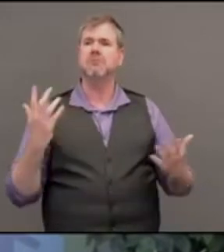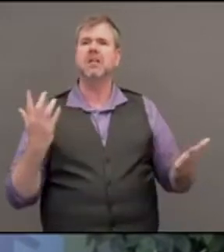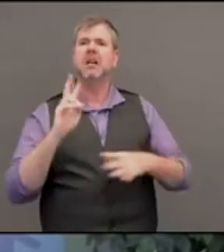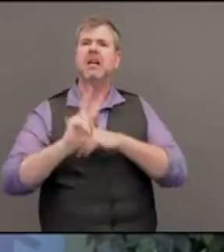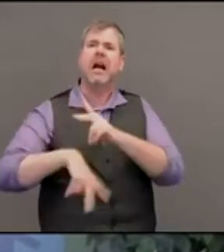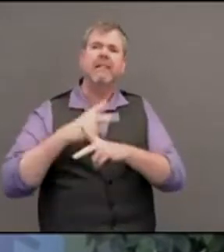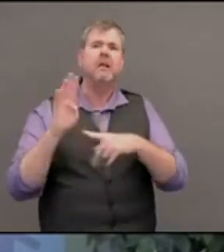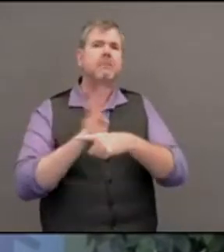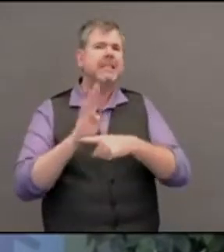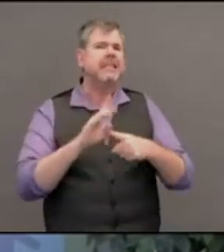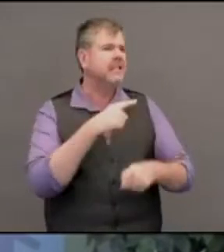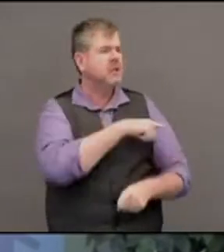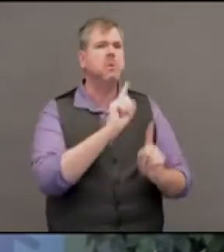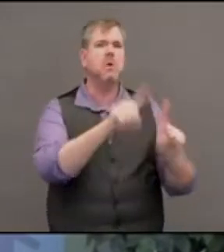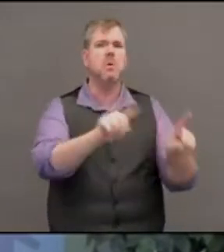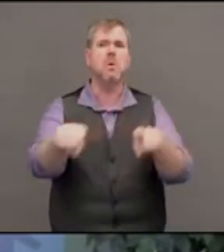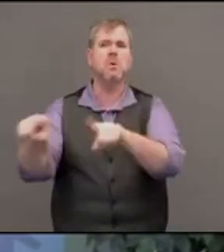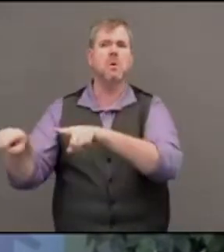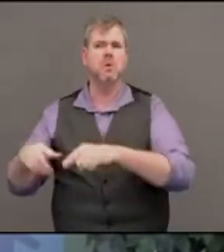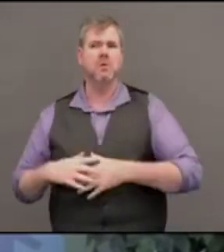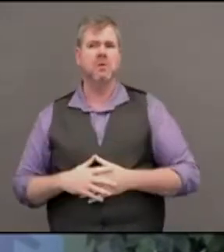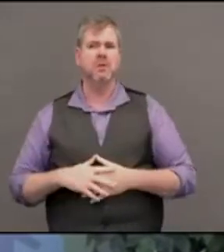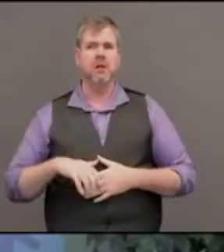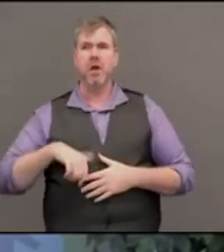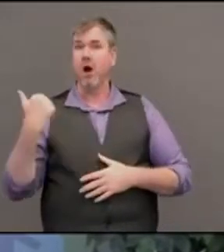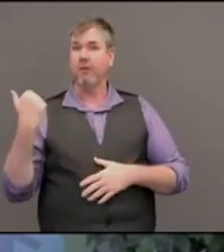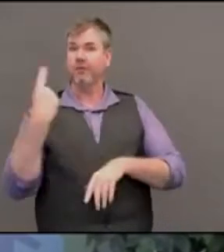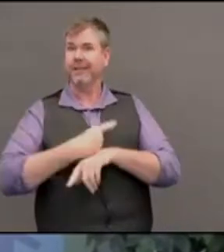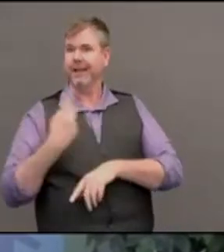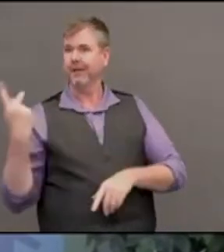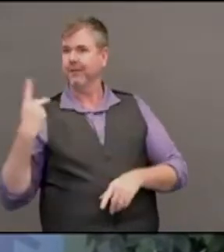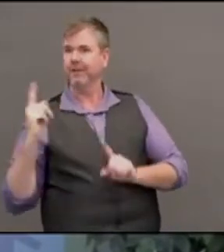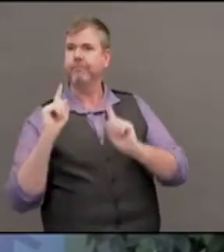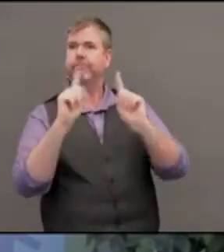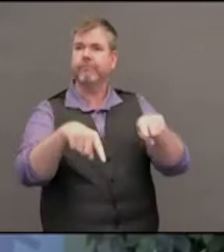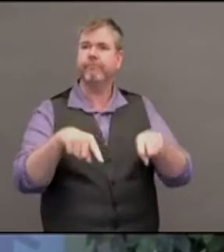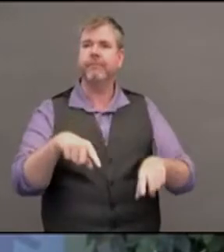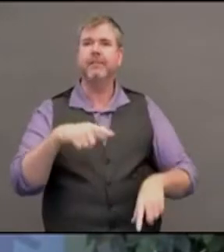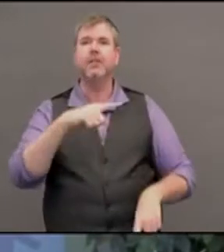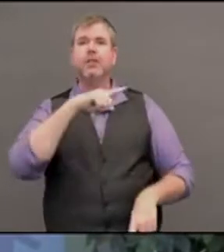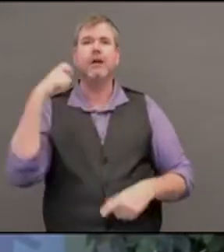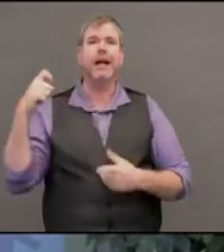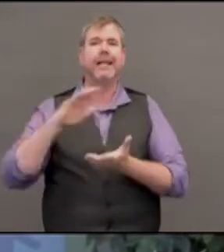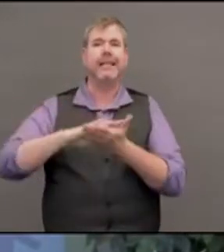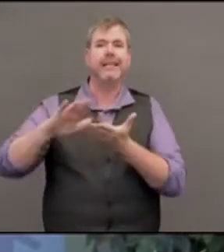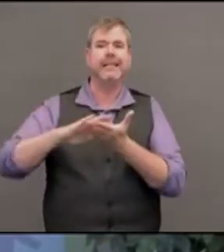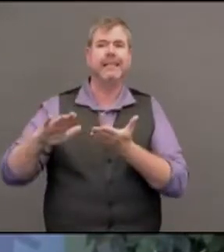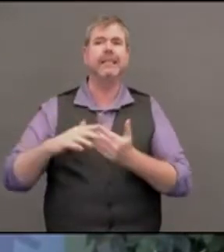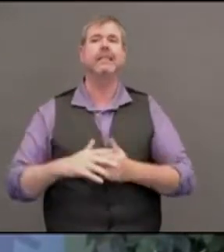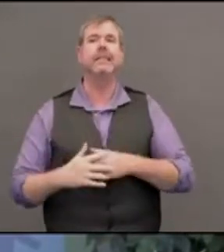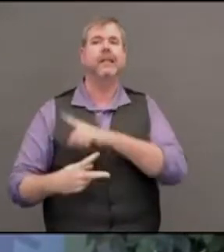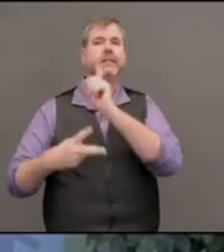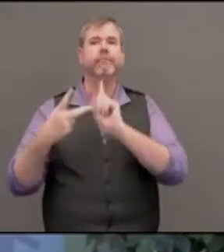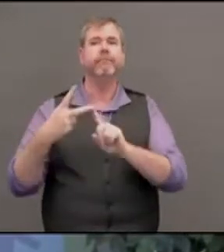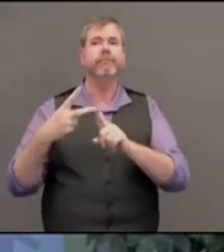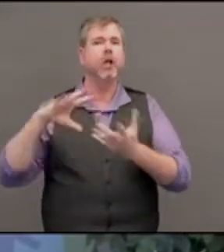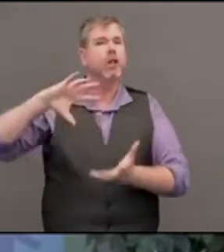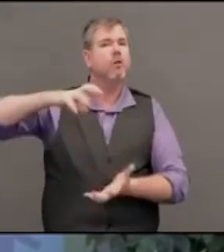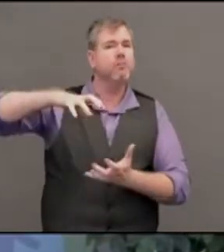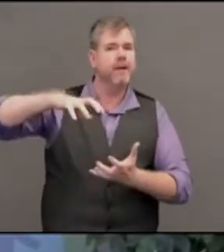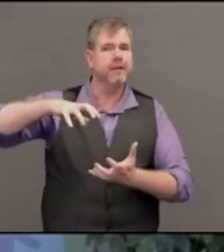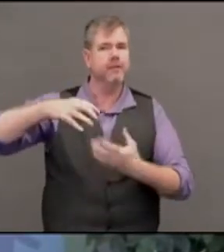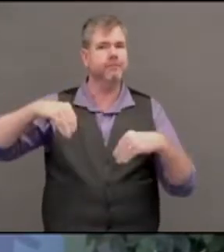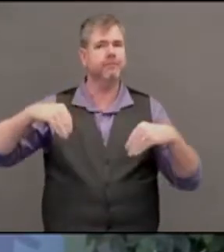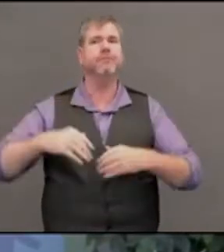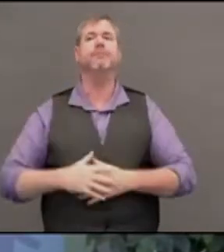dry cleaners as well as a laundromat. And we also had some business owners come out and meet